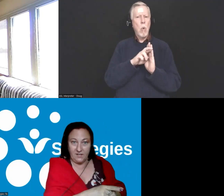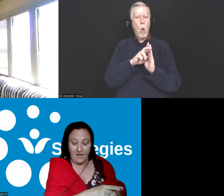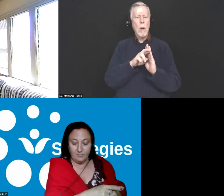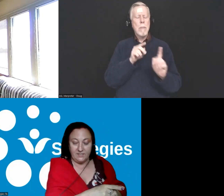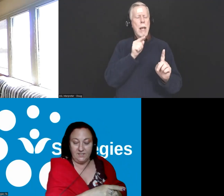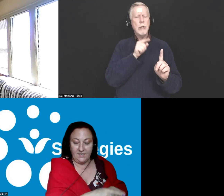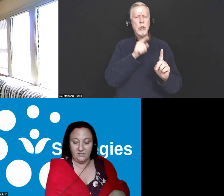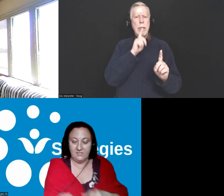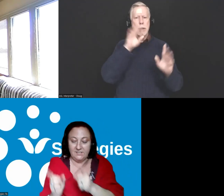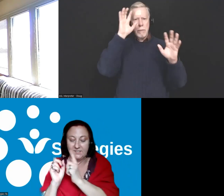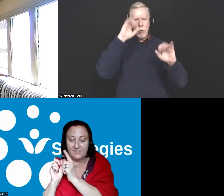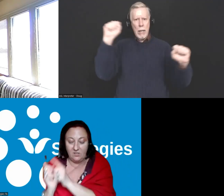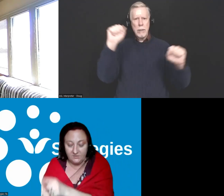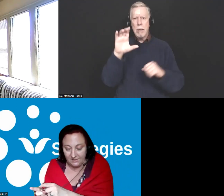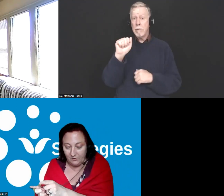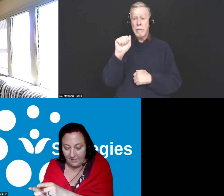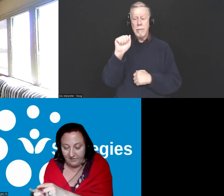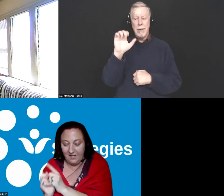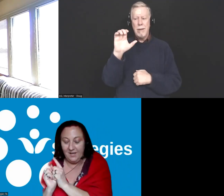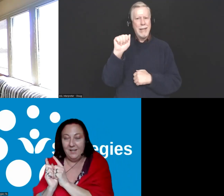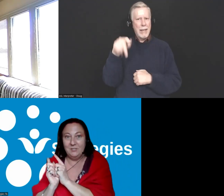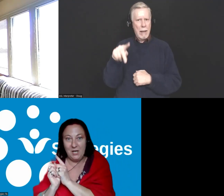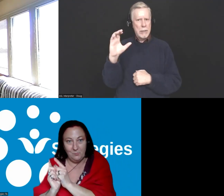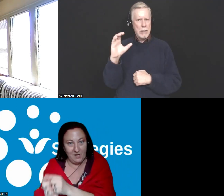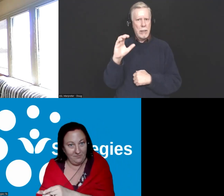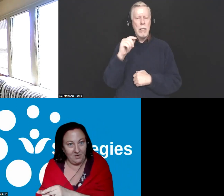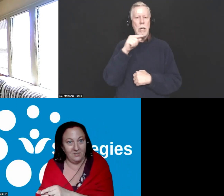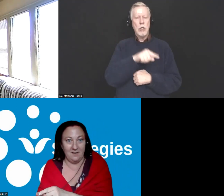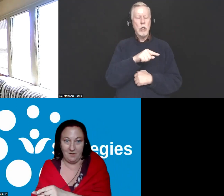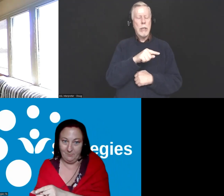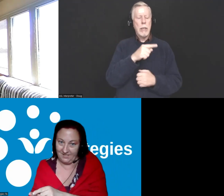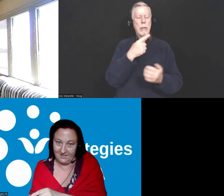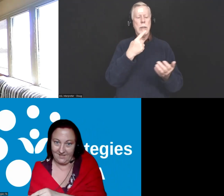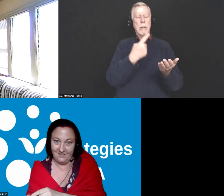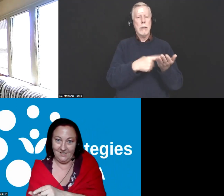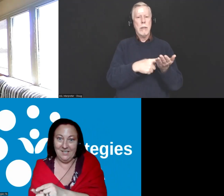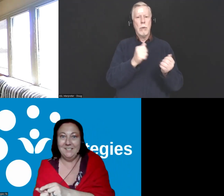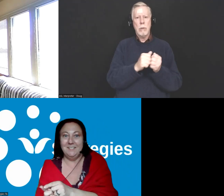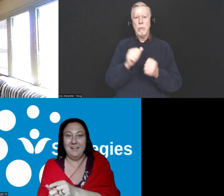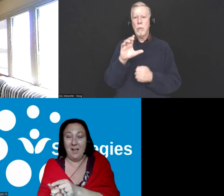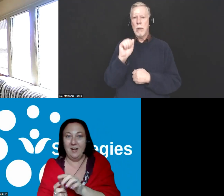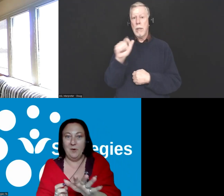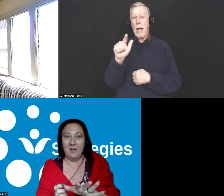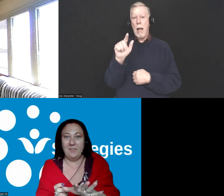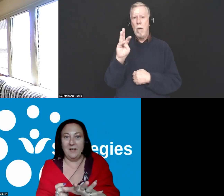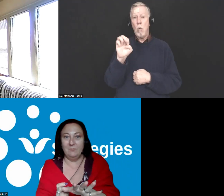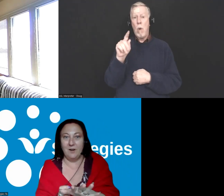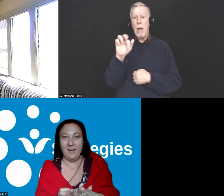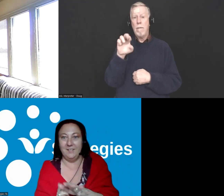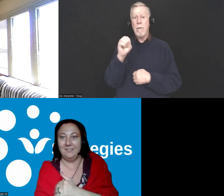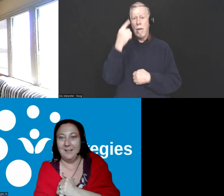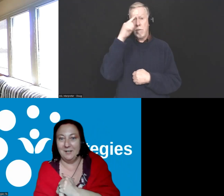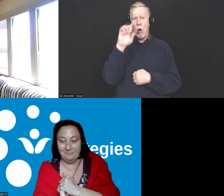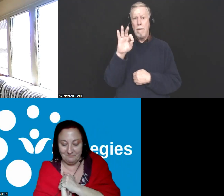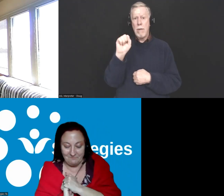president of the CAPC and she's consulting with child welfare on FFPSA. I hope I got that